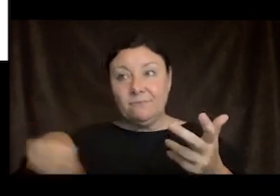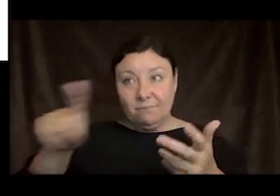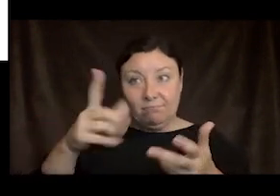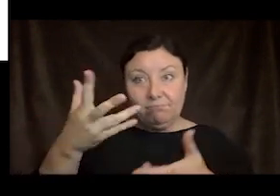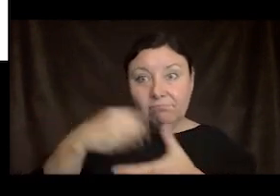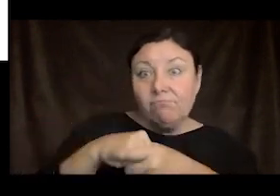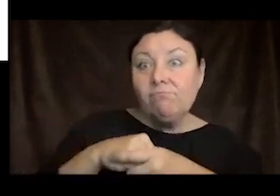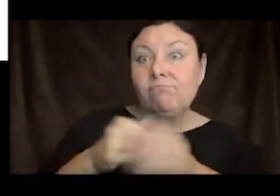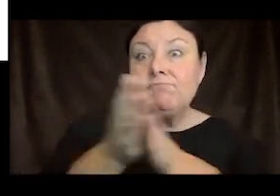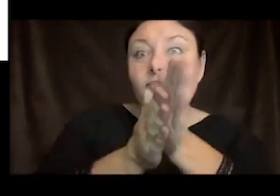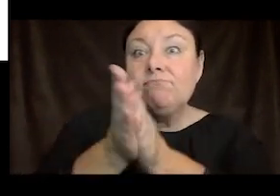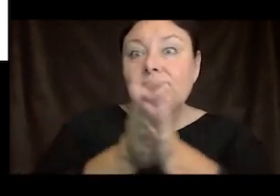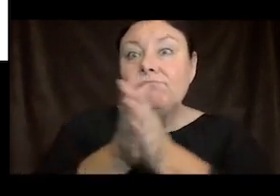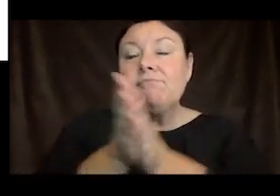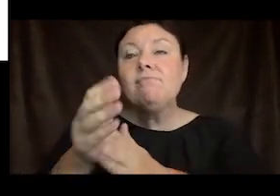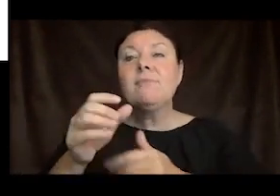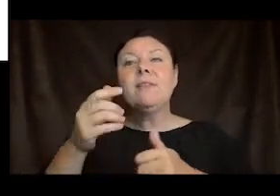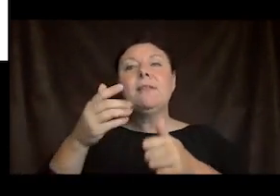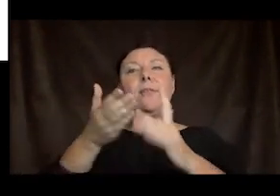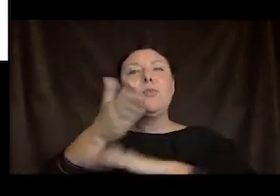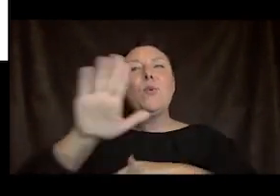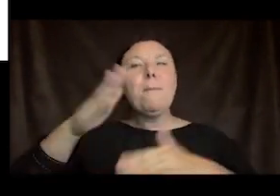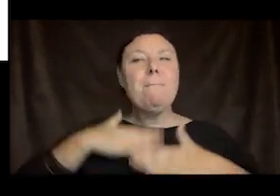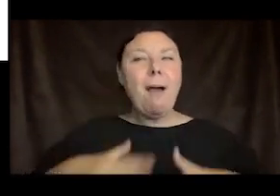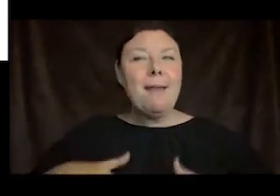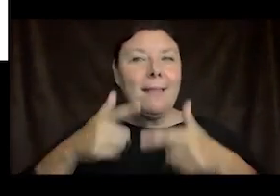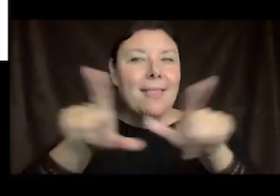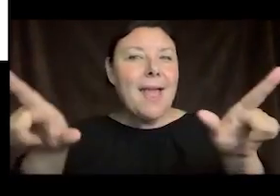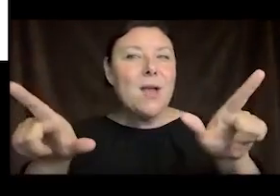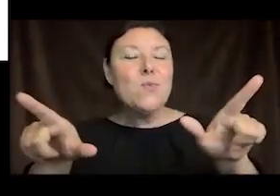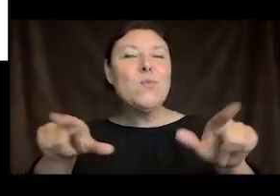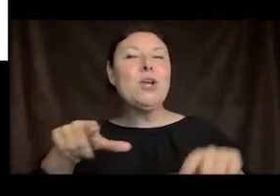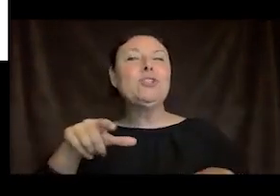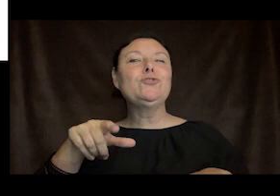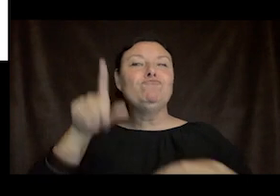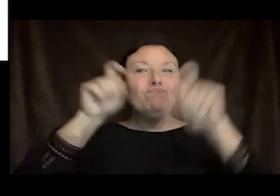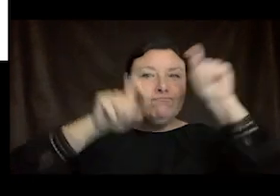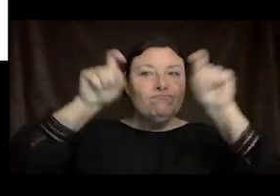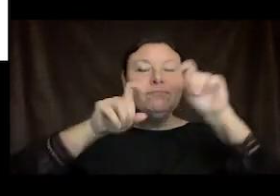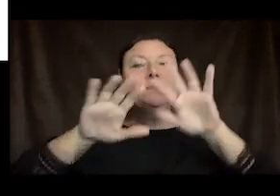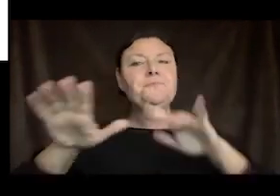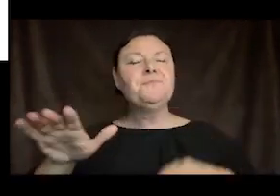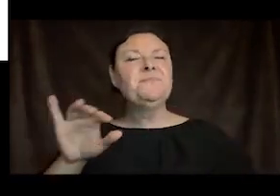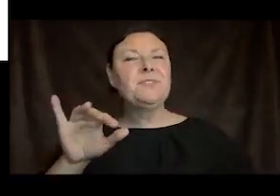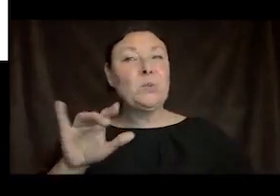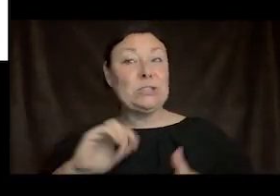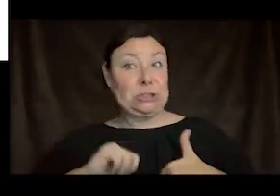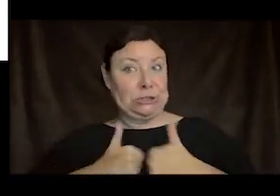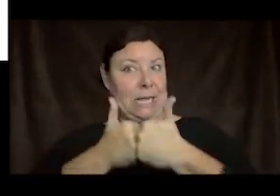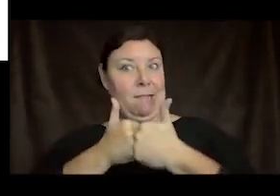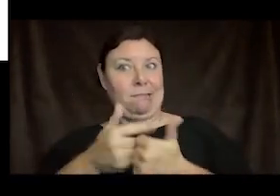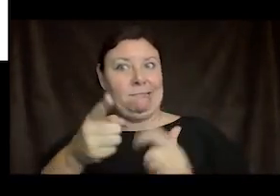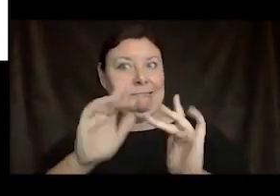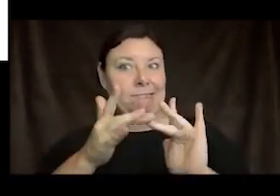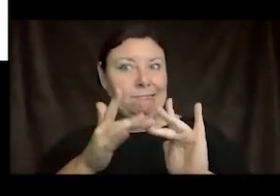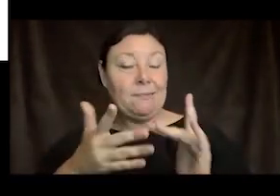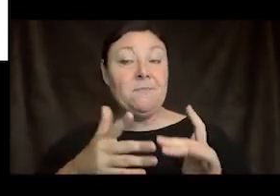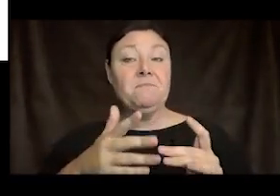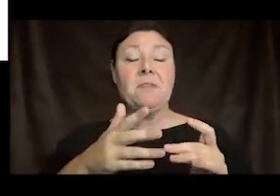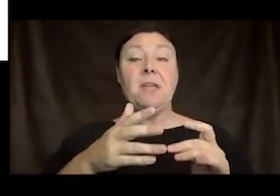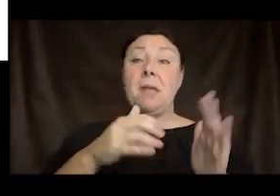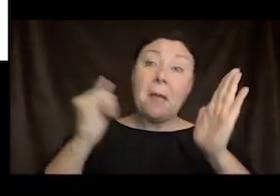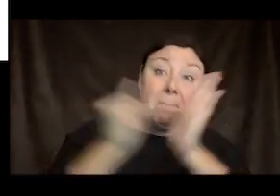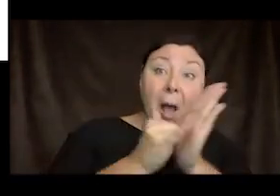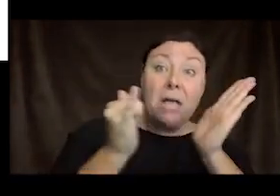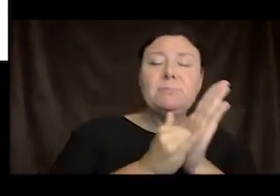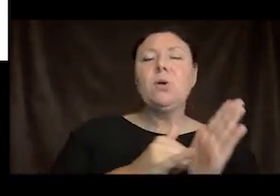when someone might, through their body language be telling us something else. And so it's going to be a real challenge. I don't think it's